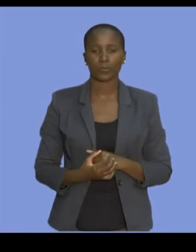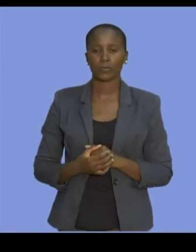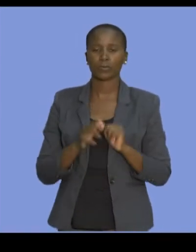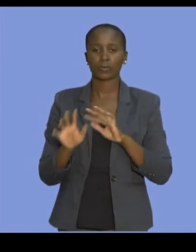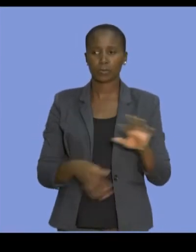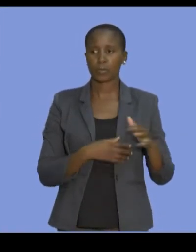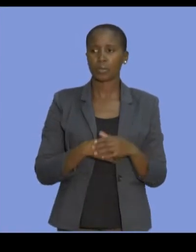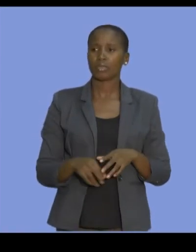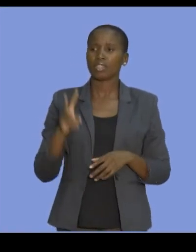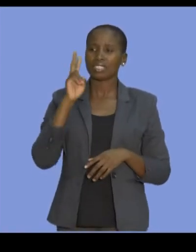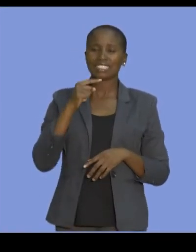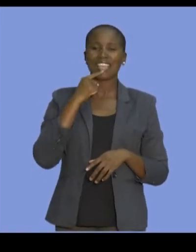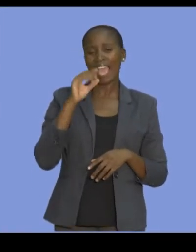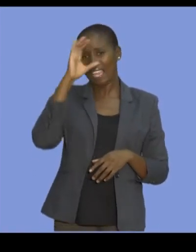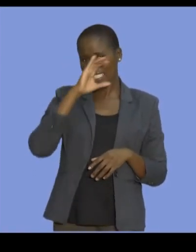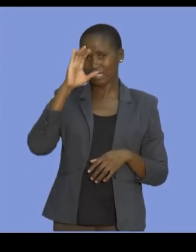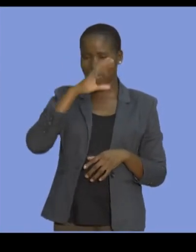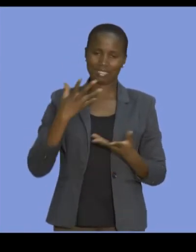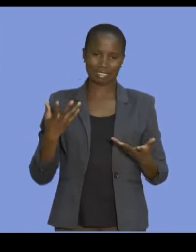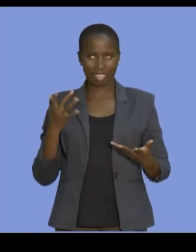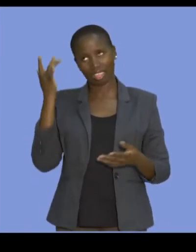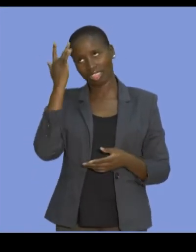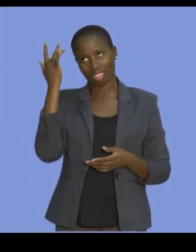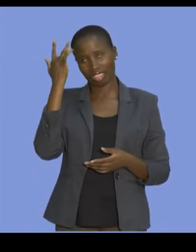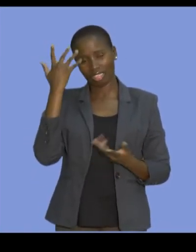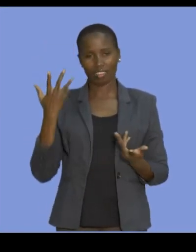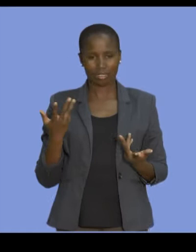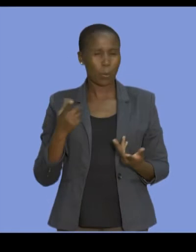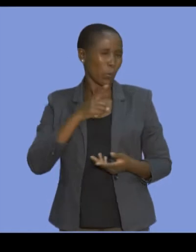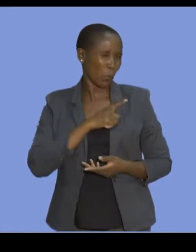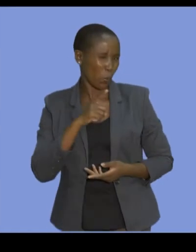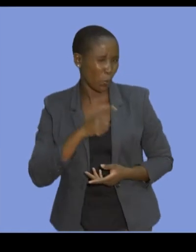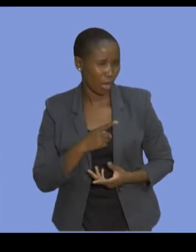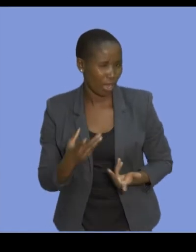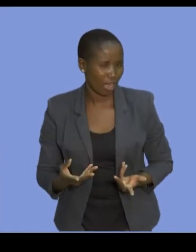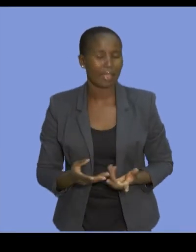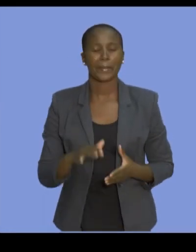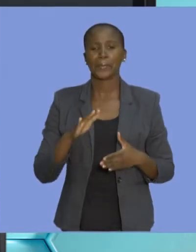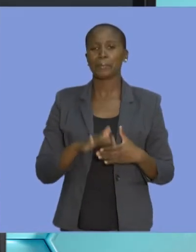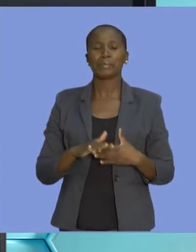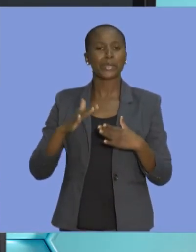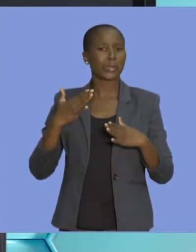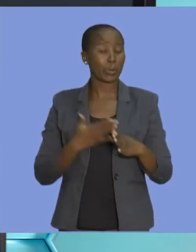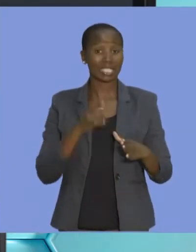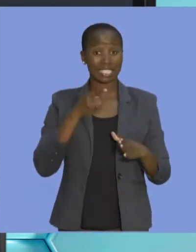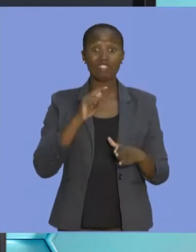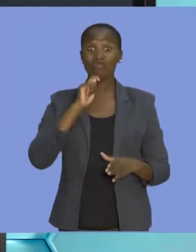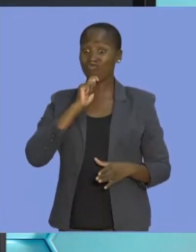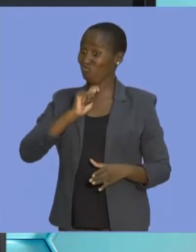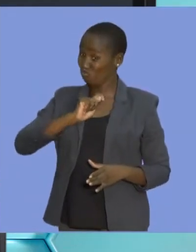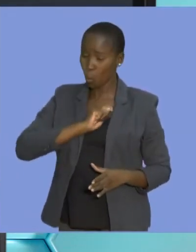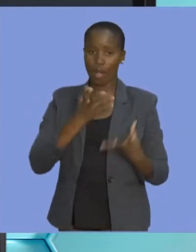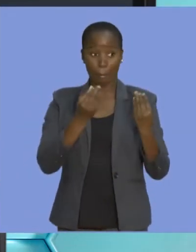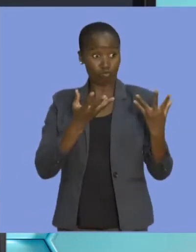estimated mean. And why do we call this an estimated mean? It's not the actual mean, it's